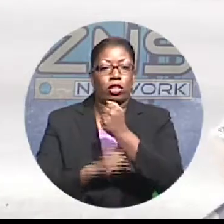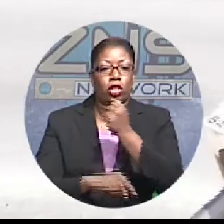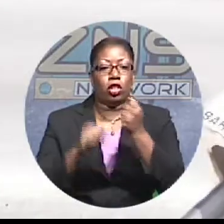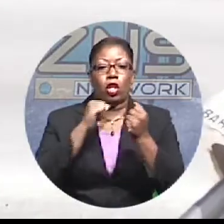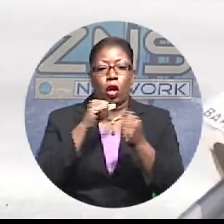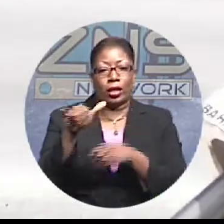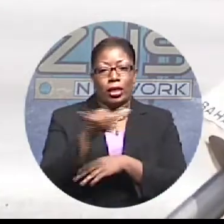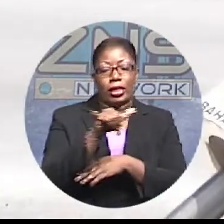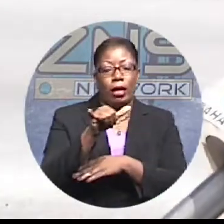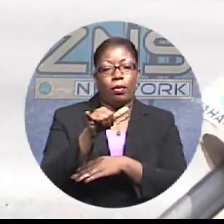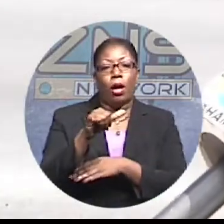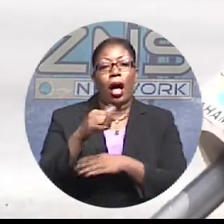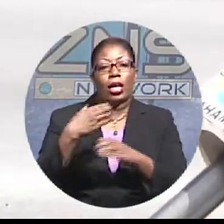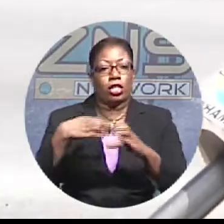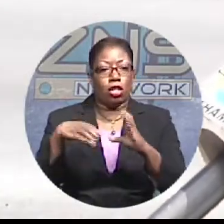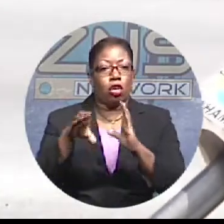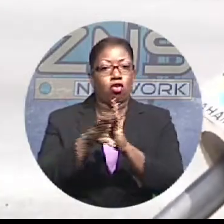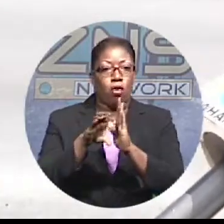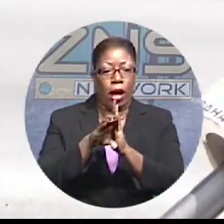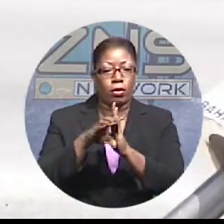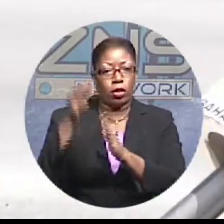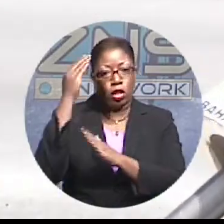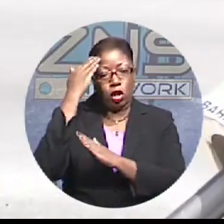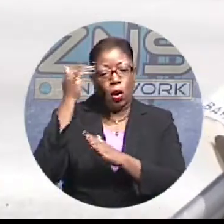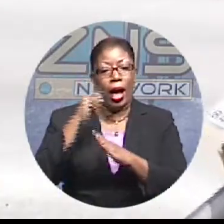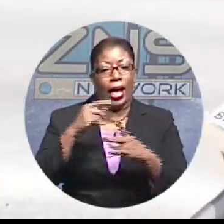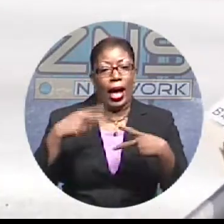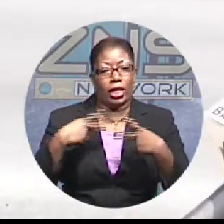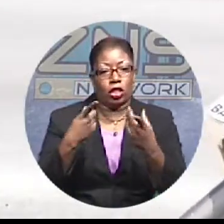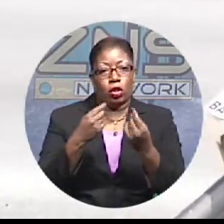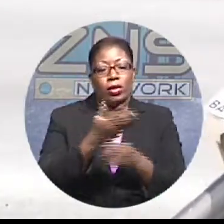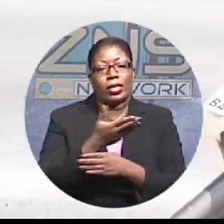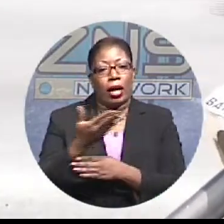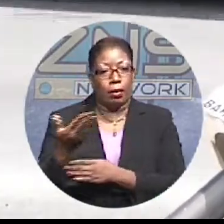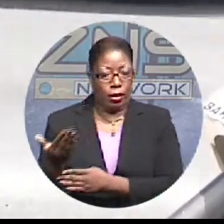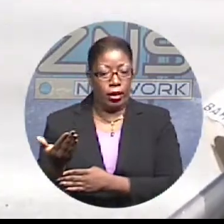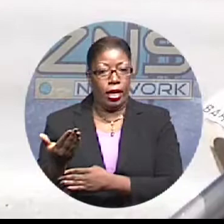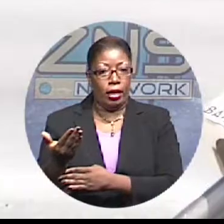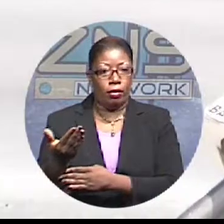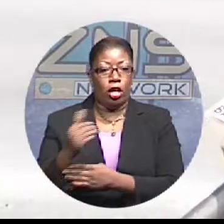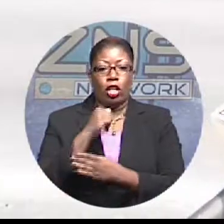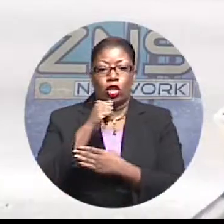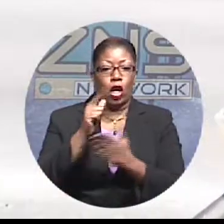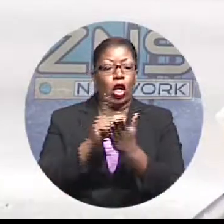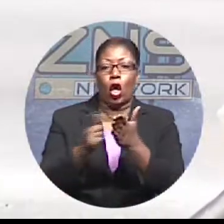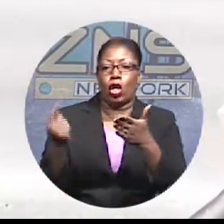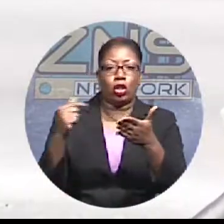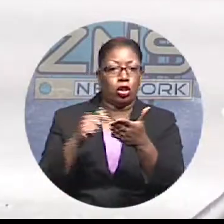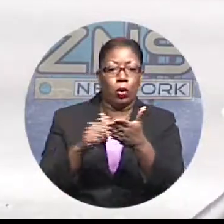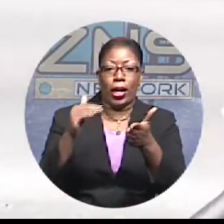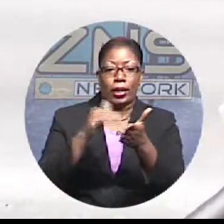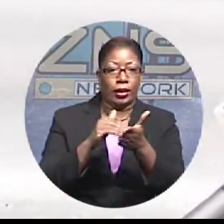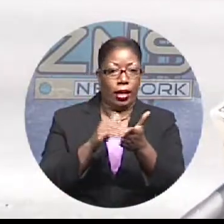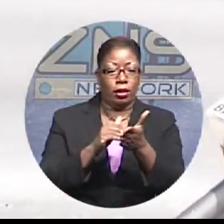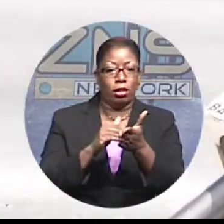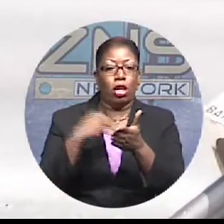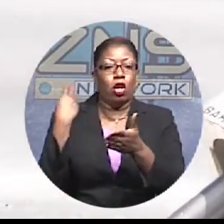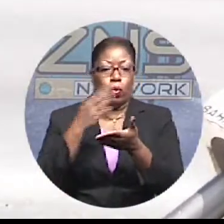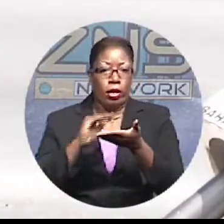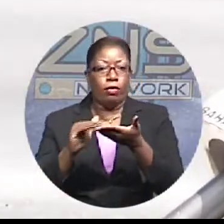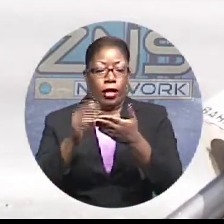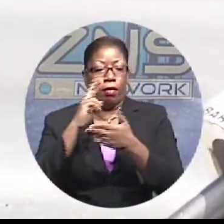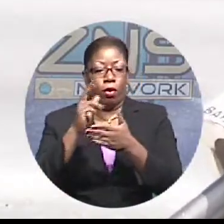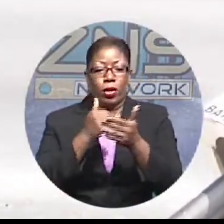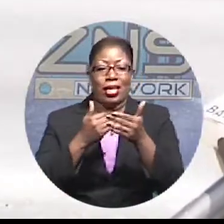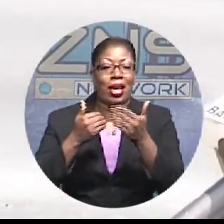crime, and so I knew I had to do something. Not revenge, not a lawsuit, nothing against the girl. We forgive her. We've moved